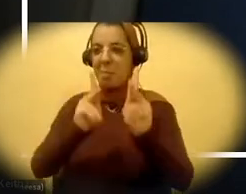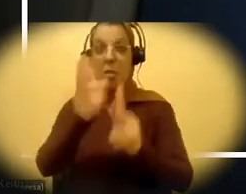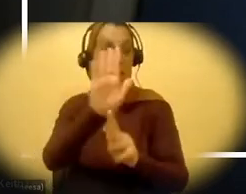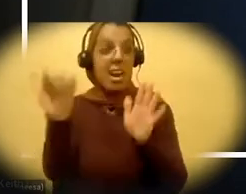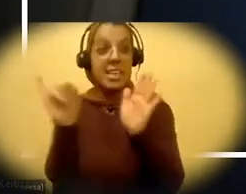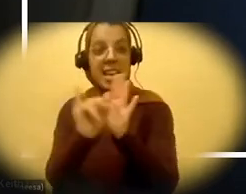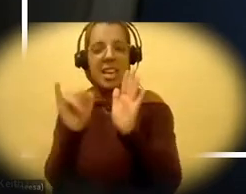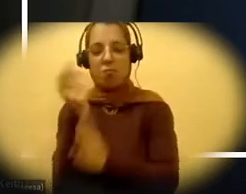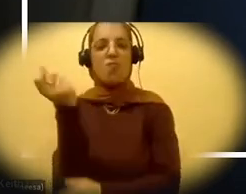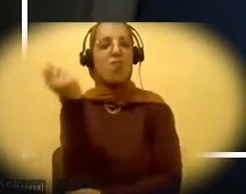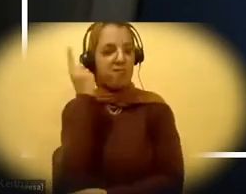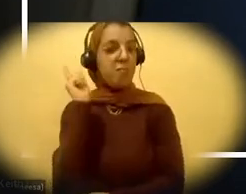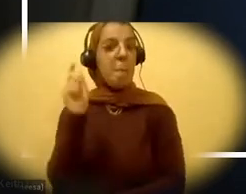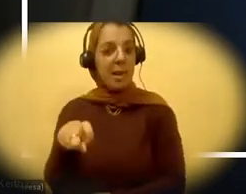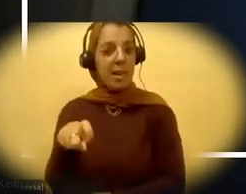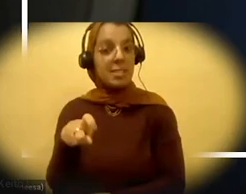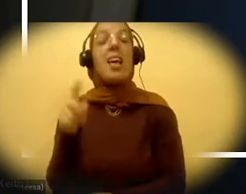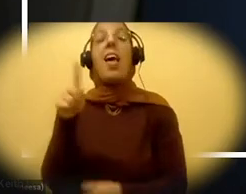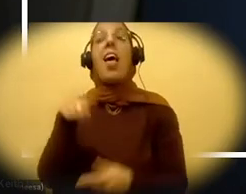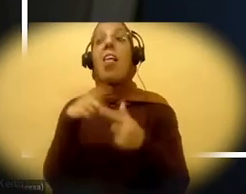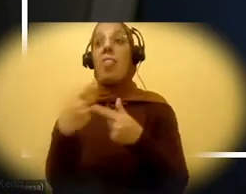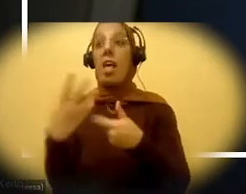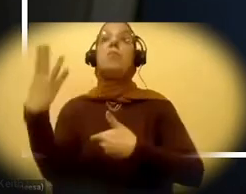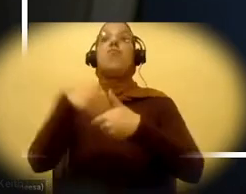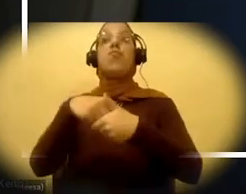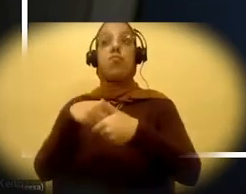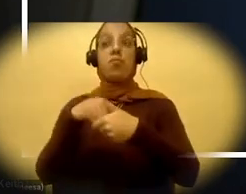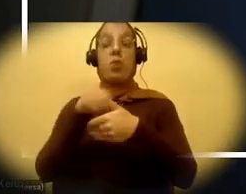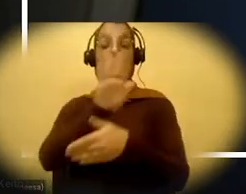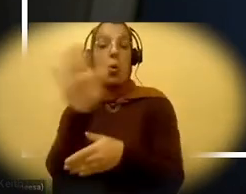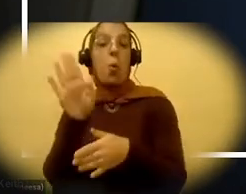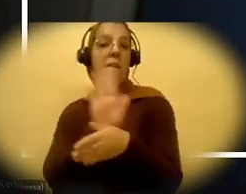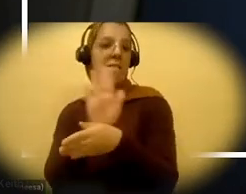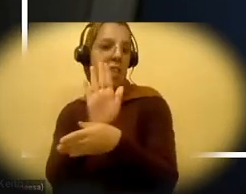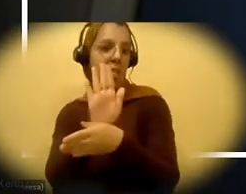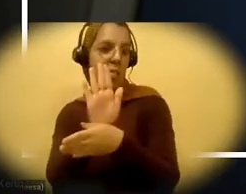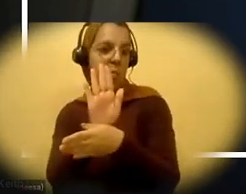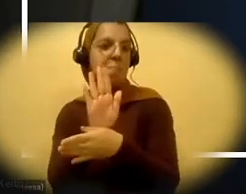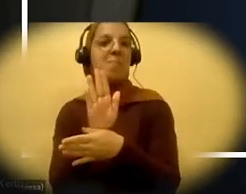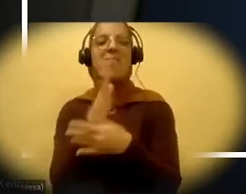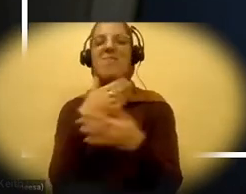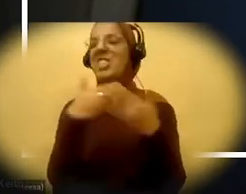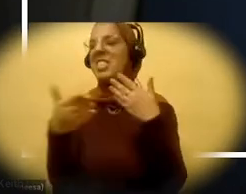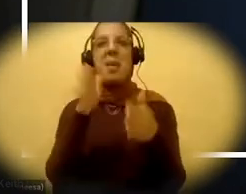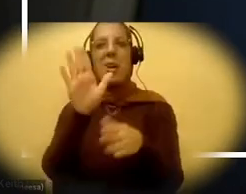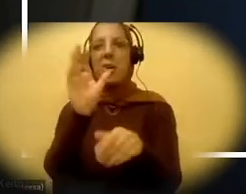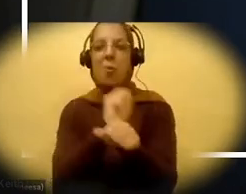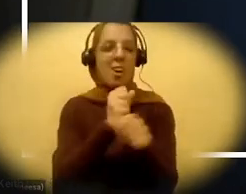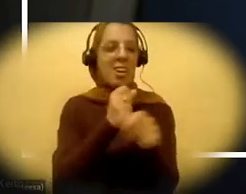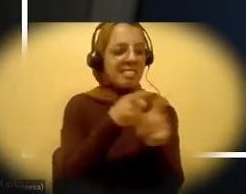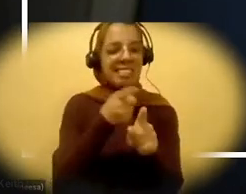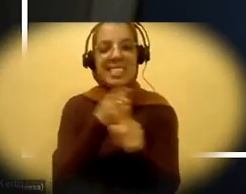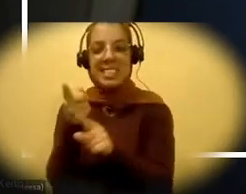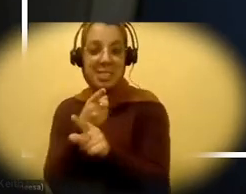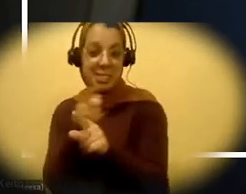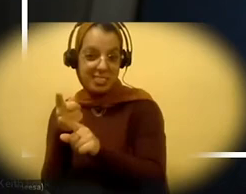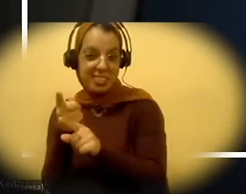and to work with it as filmmakers in any capacity at all, like in